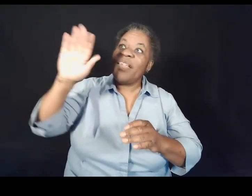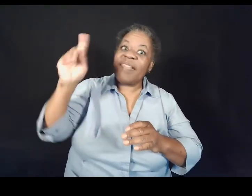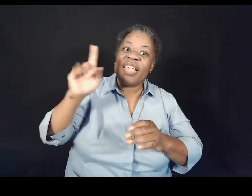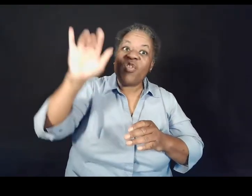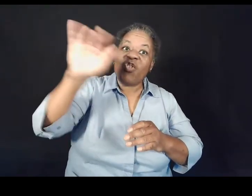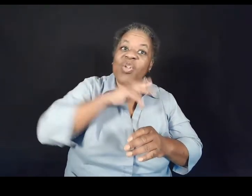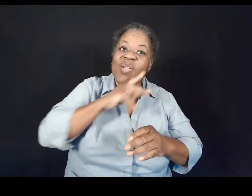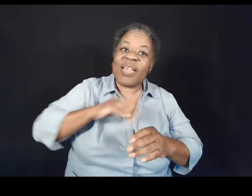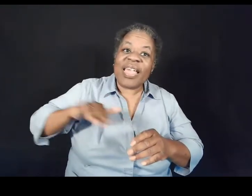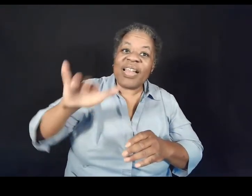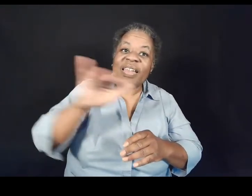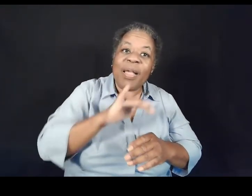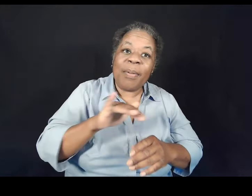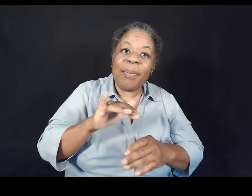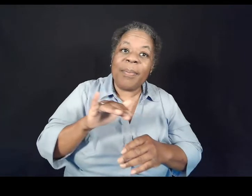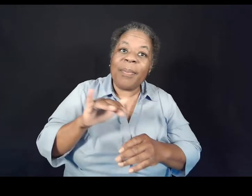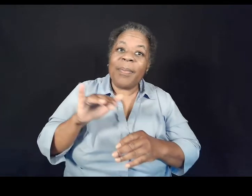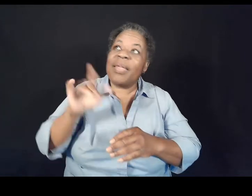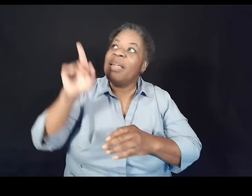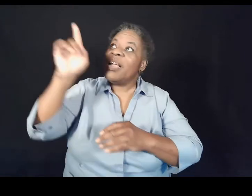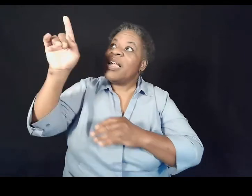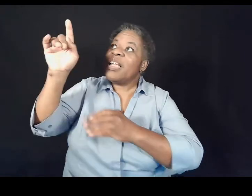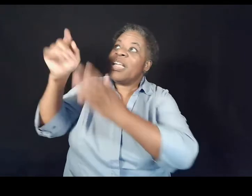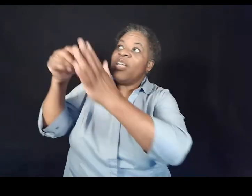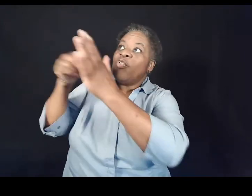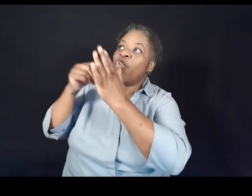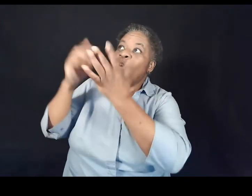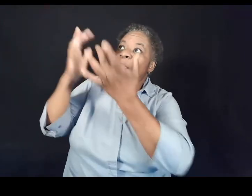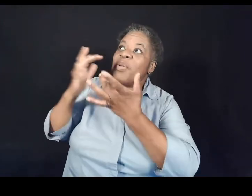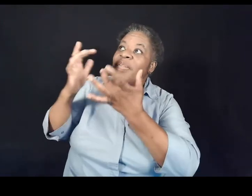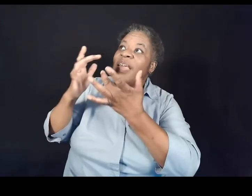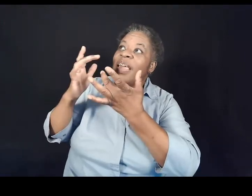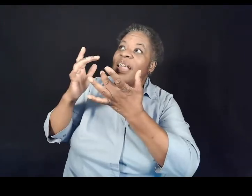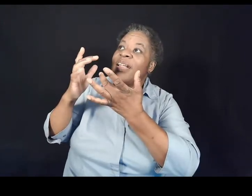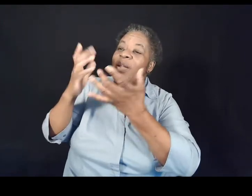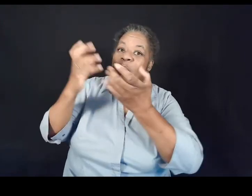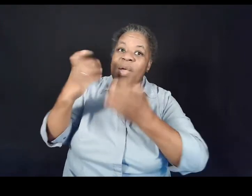be as merciful to others as he has been to us.